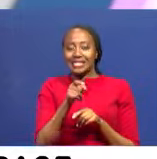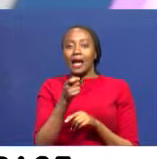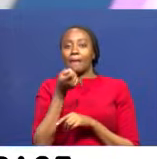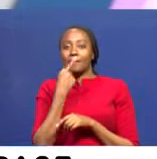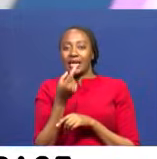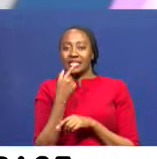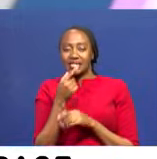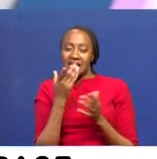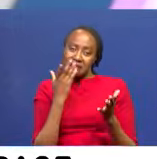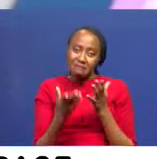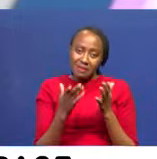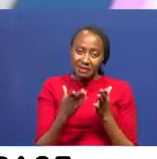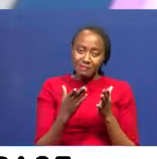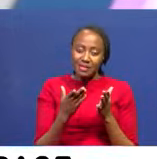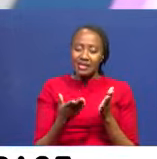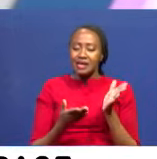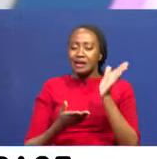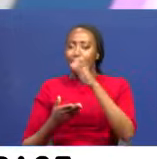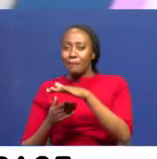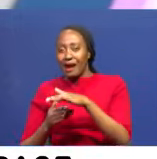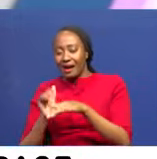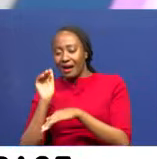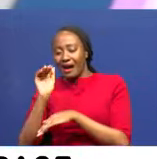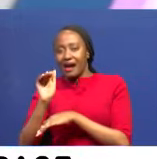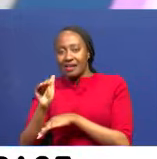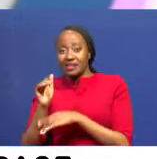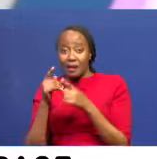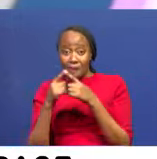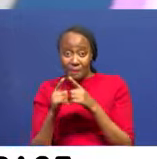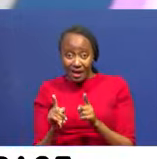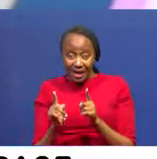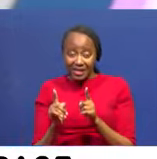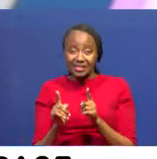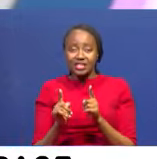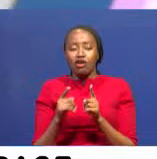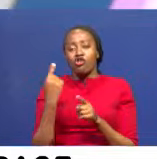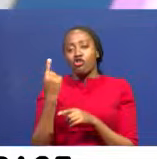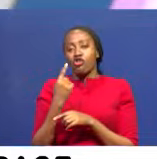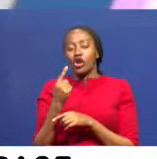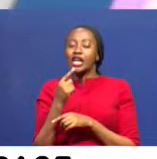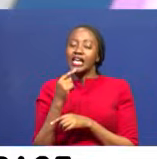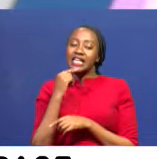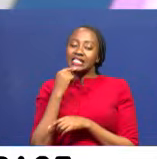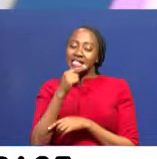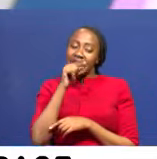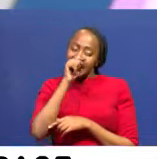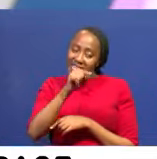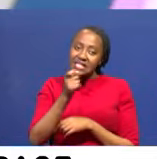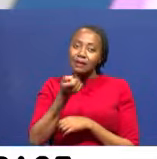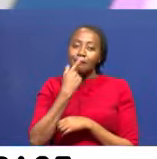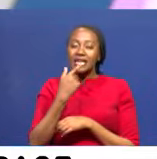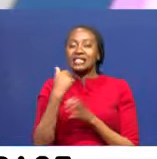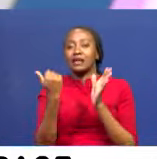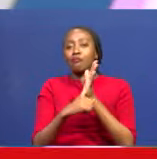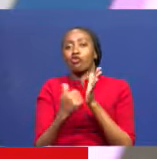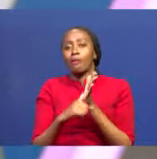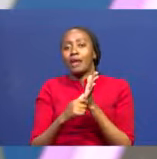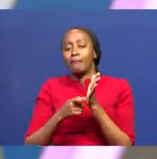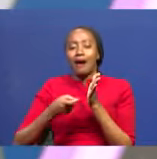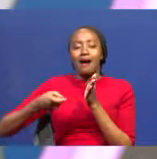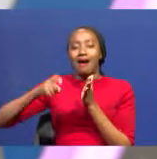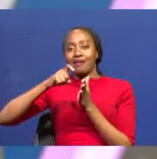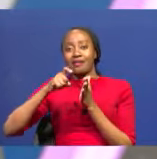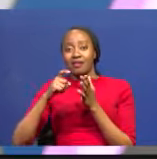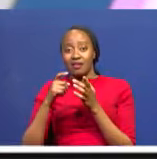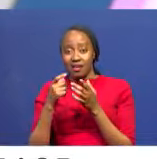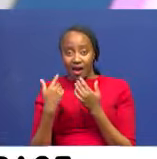a recall or a punitive measure, it will happen based on what happens to that medication. But now usually what